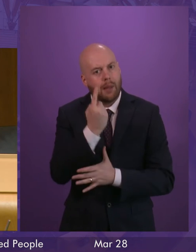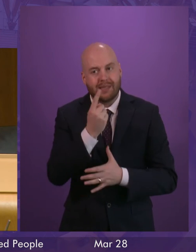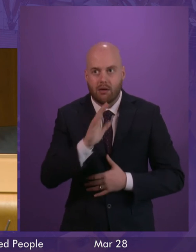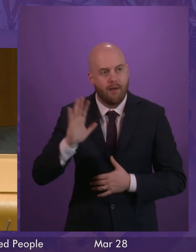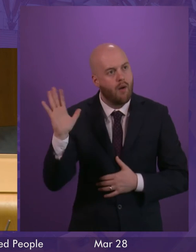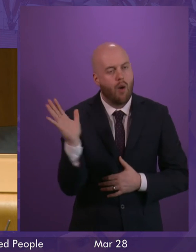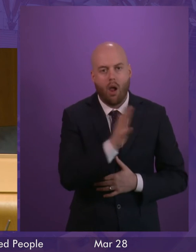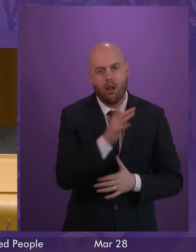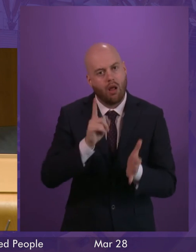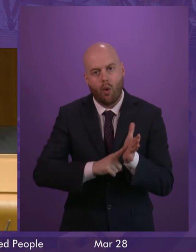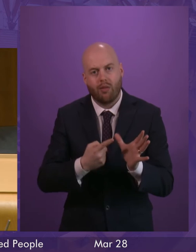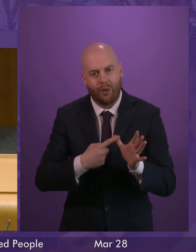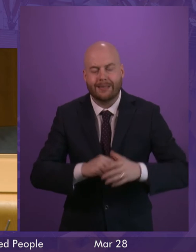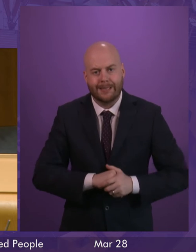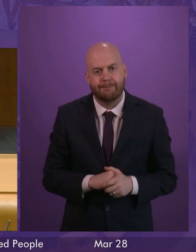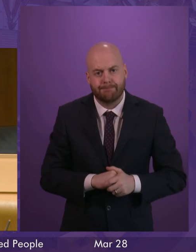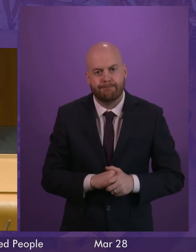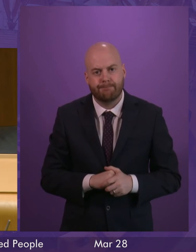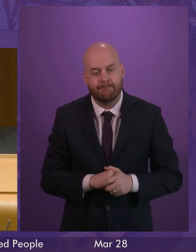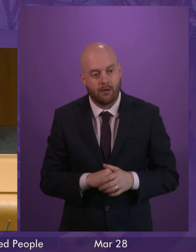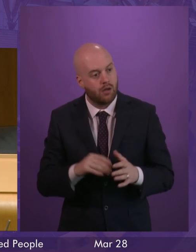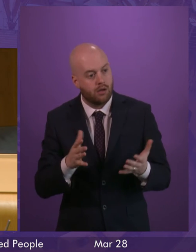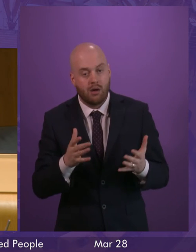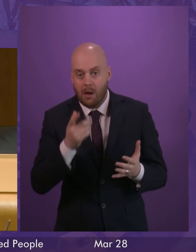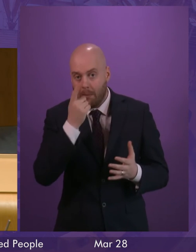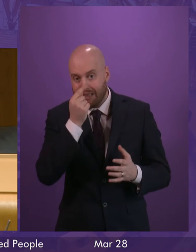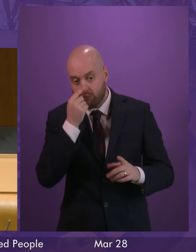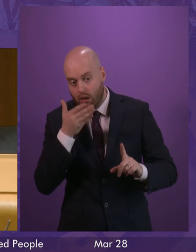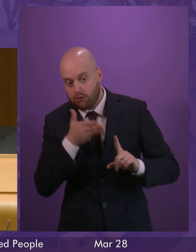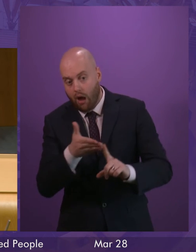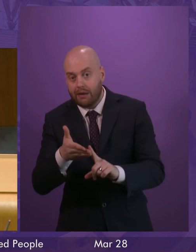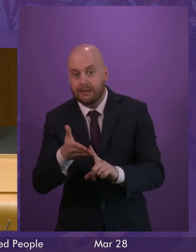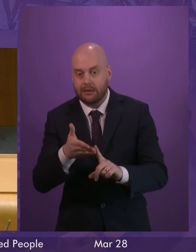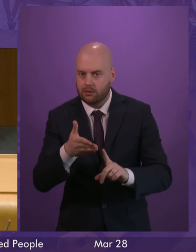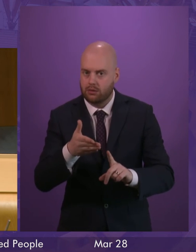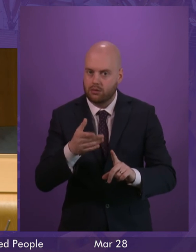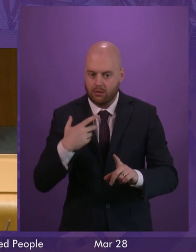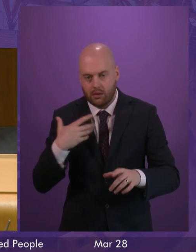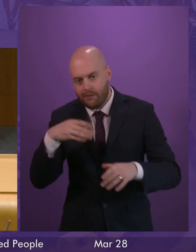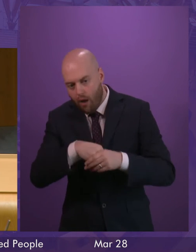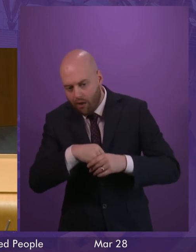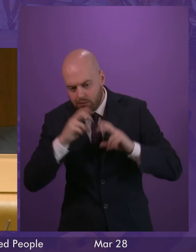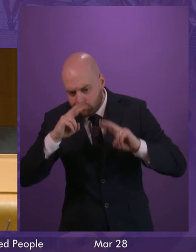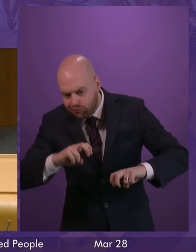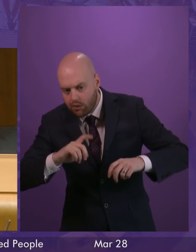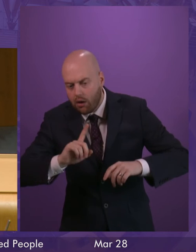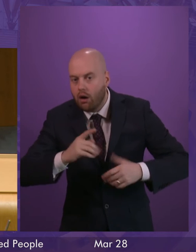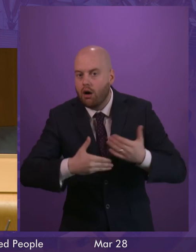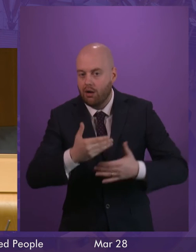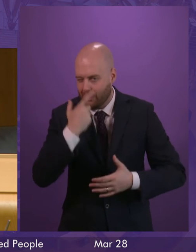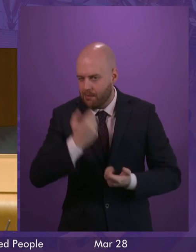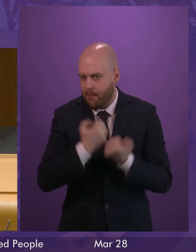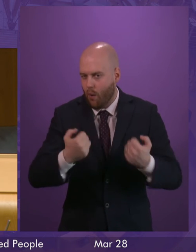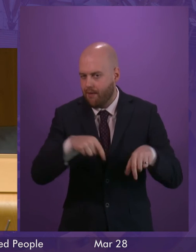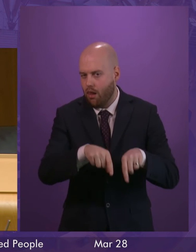Regional and local monitoring and potential targets could be a powerful tool, and there are some very reasonable requests there.